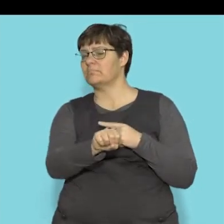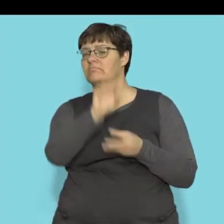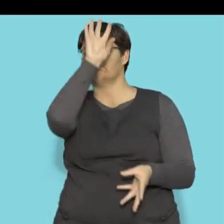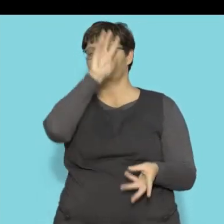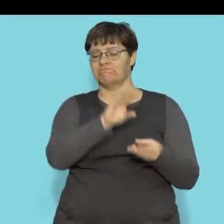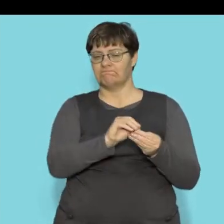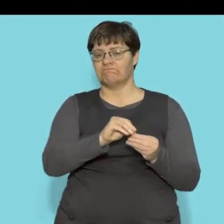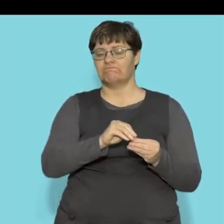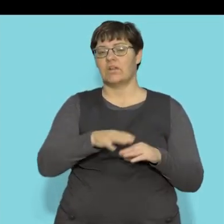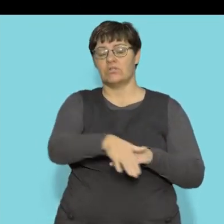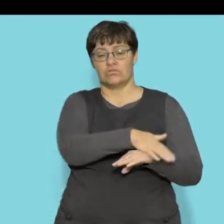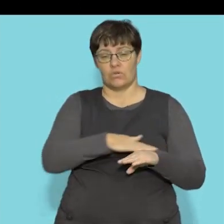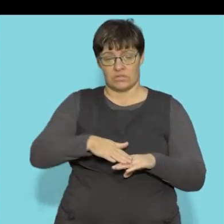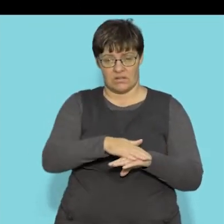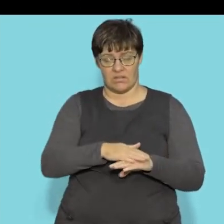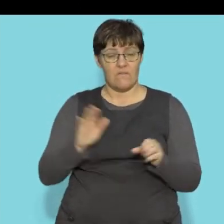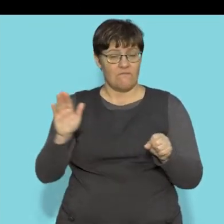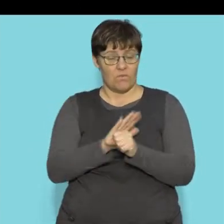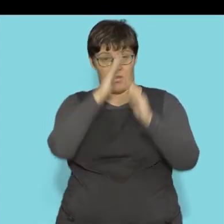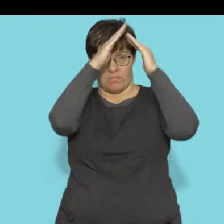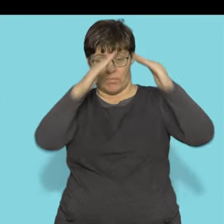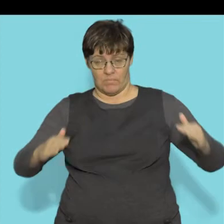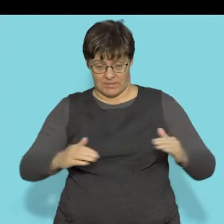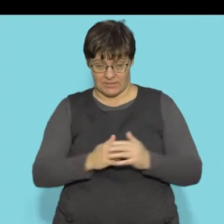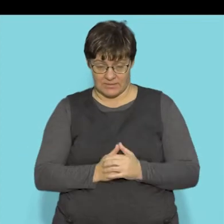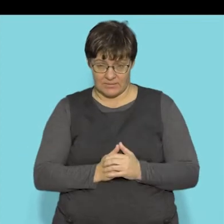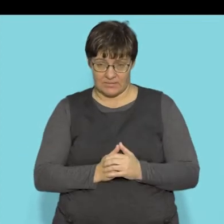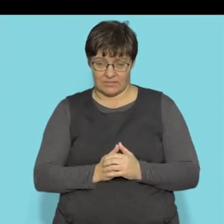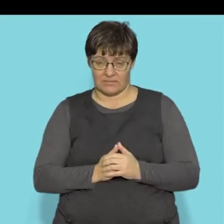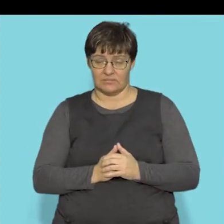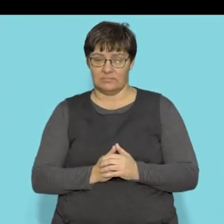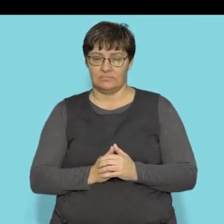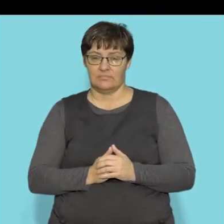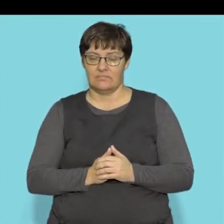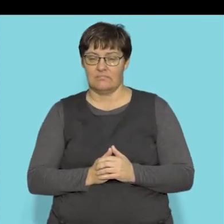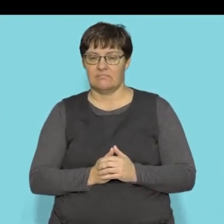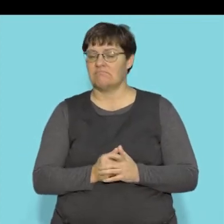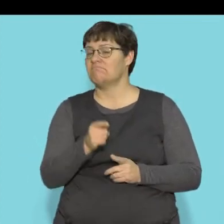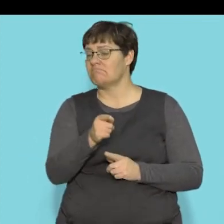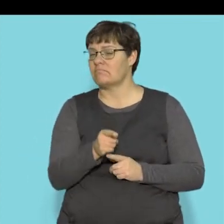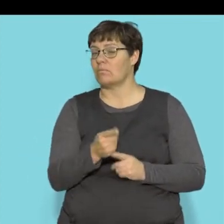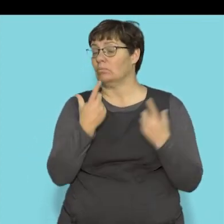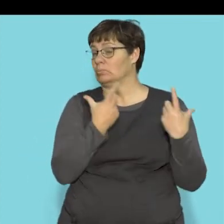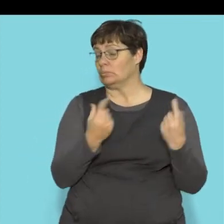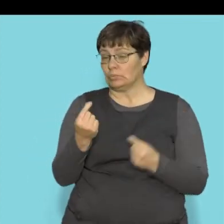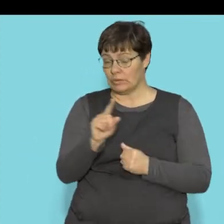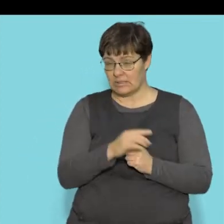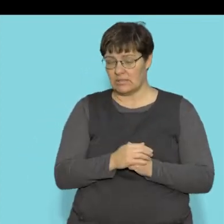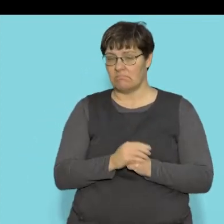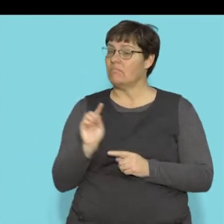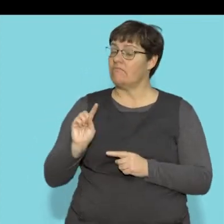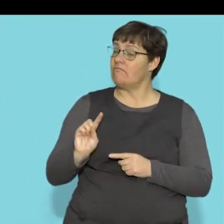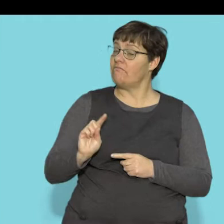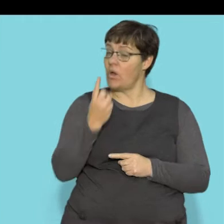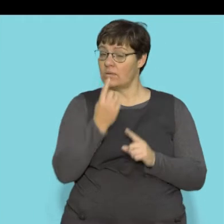to determine the total surface area of this pyramid. Cool. So what we're going to